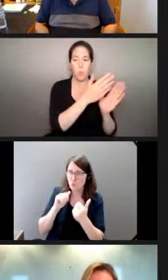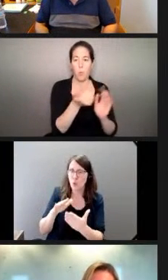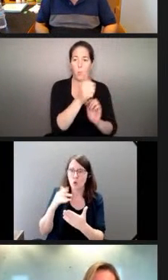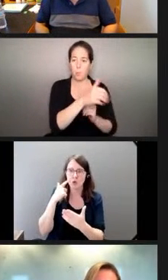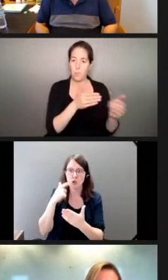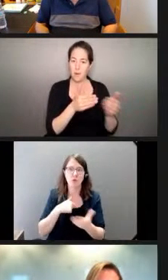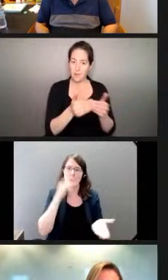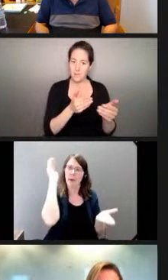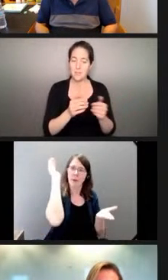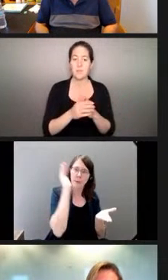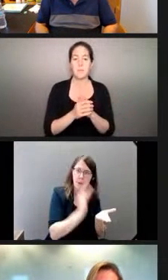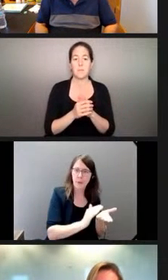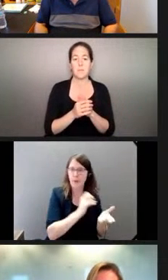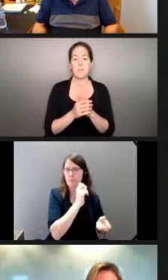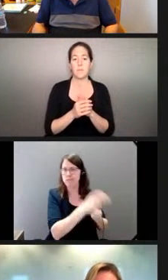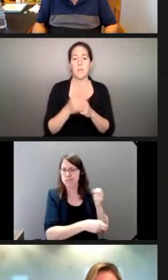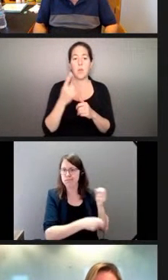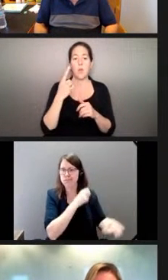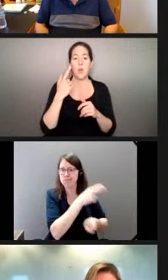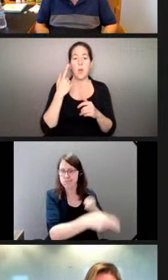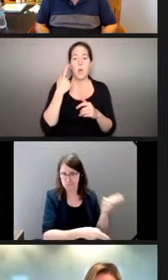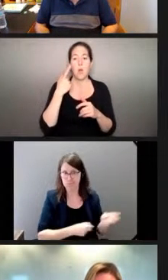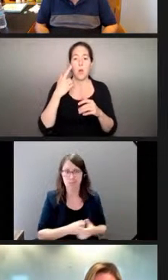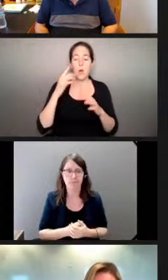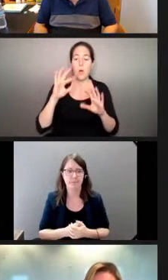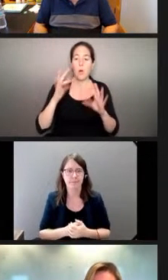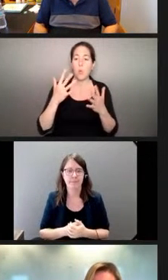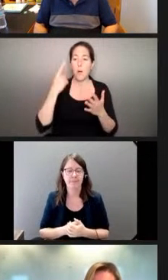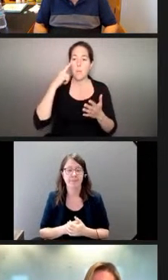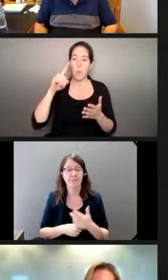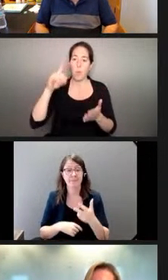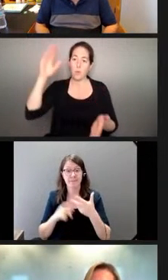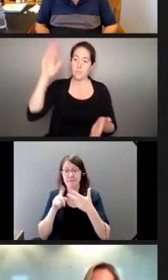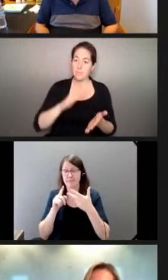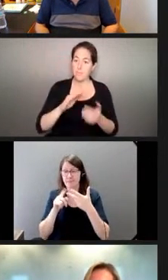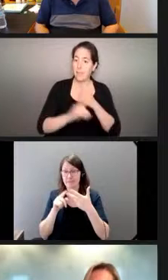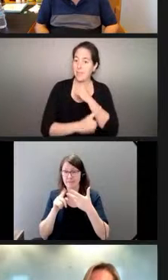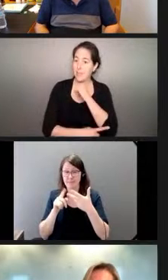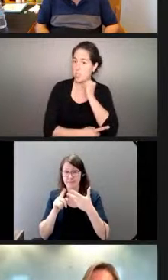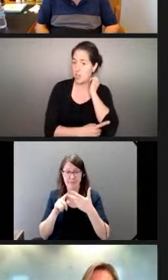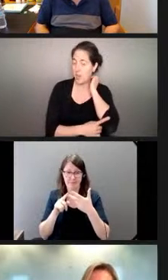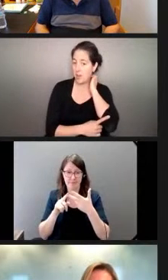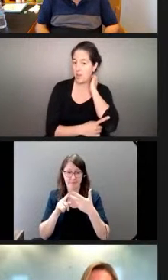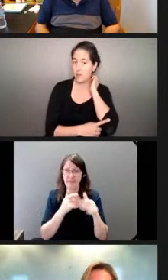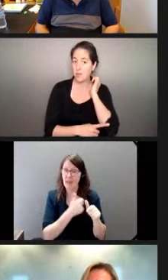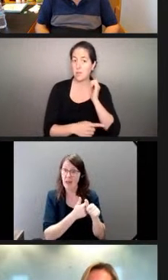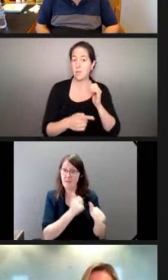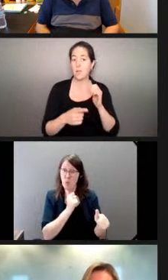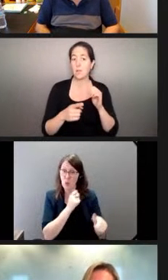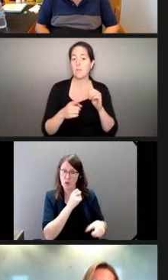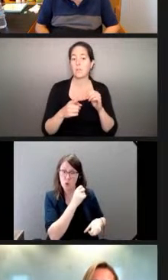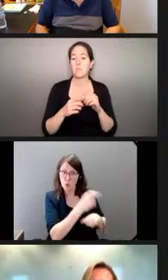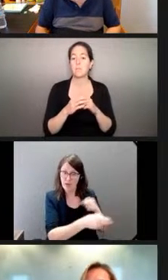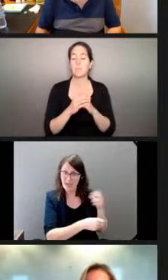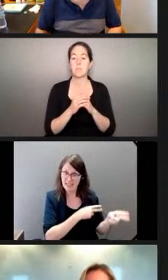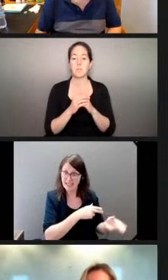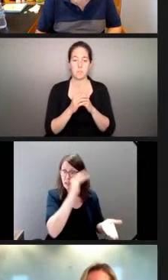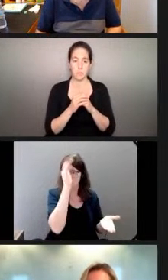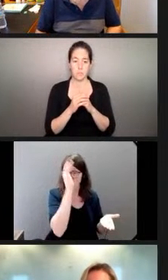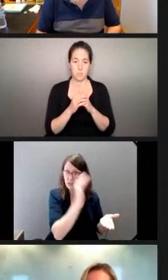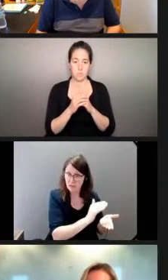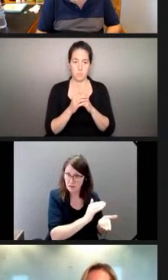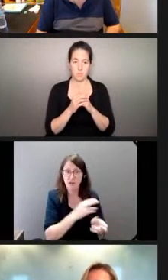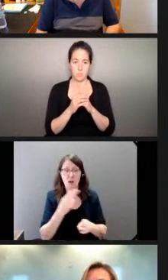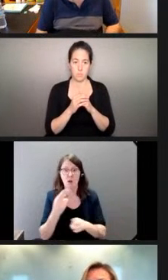well. So the last category that you see on the slide, waste avoidance, reduction, and reuse, looks at a whole host of